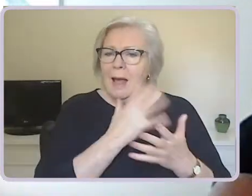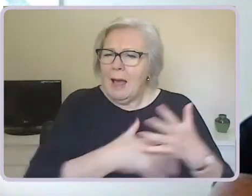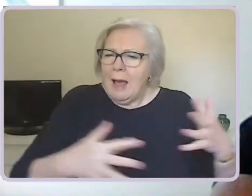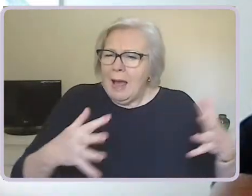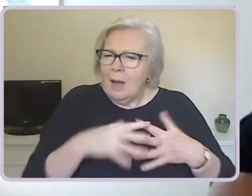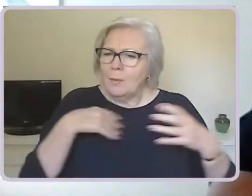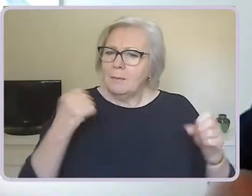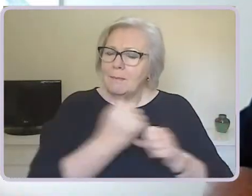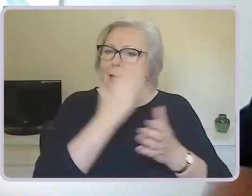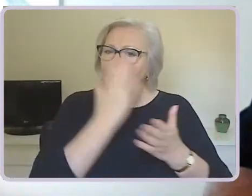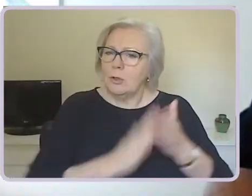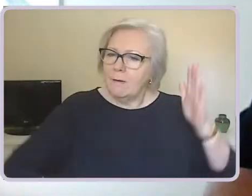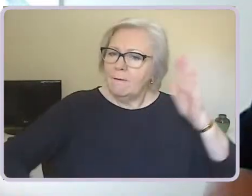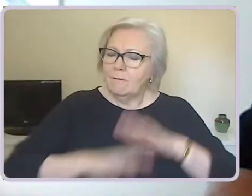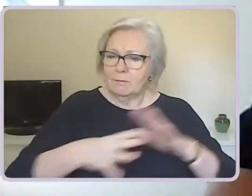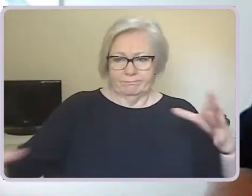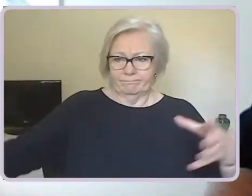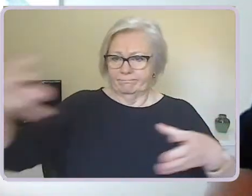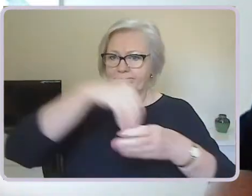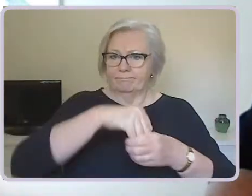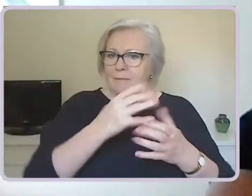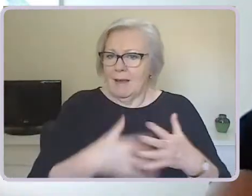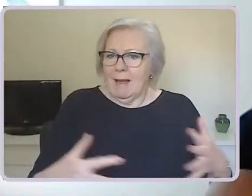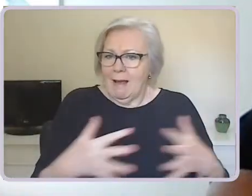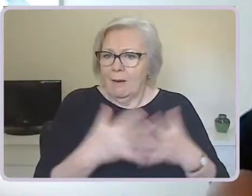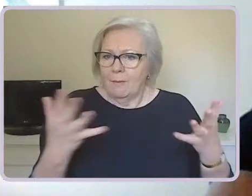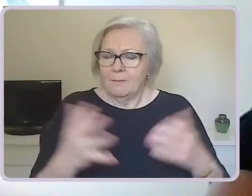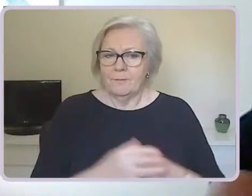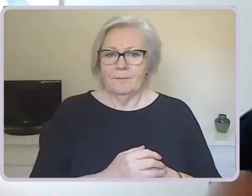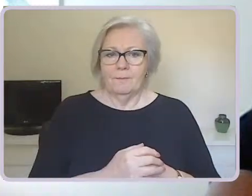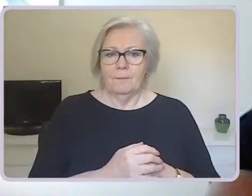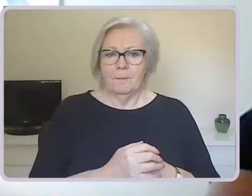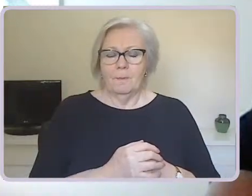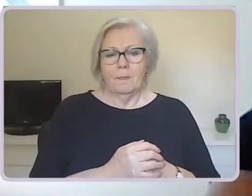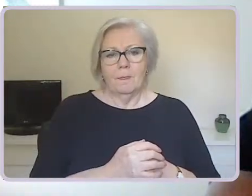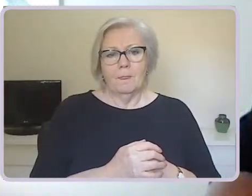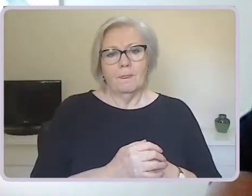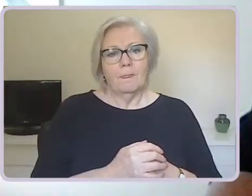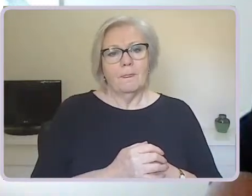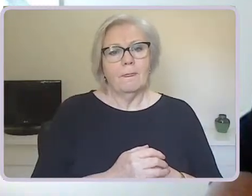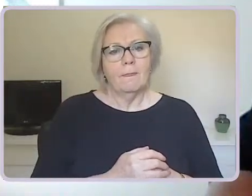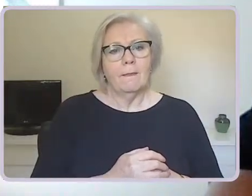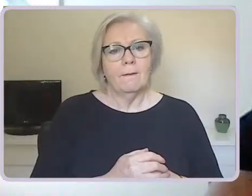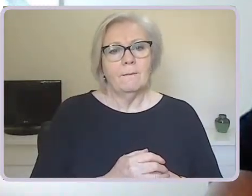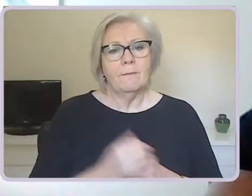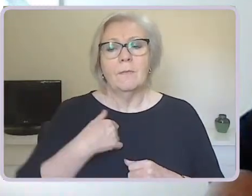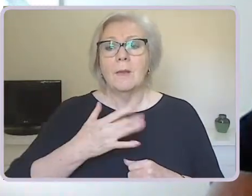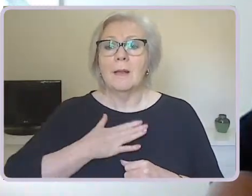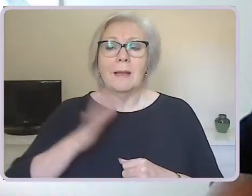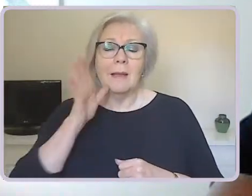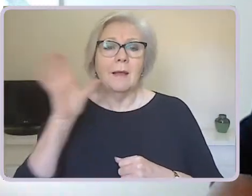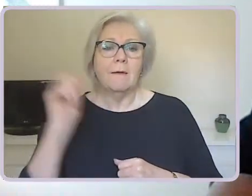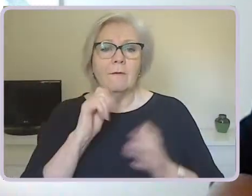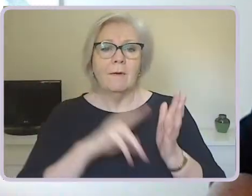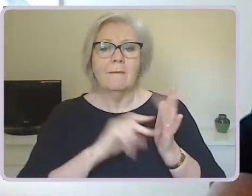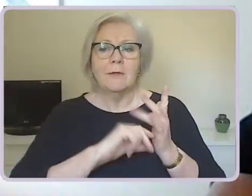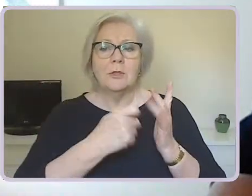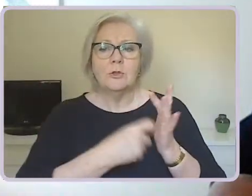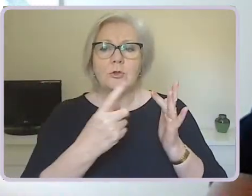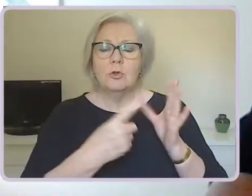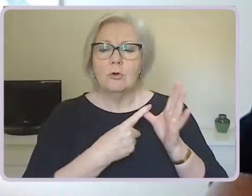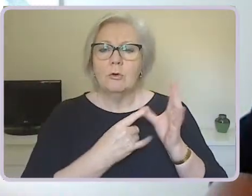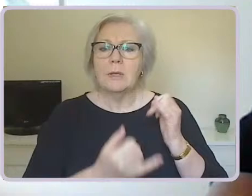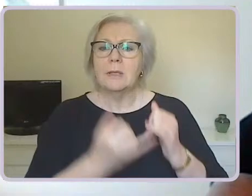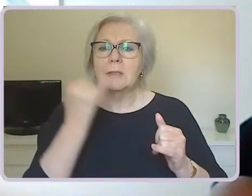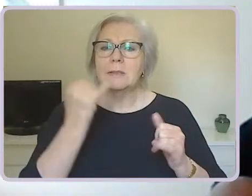inclusion? I would first like to hand over and hear from Victoria's Emergency Management